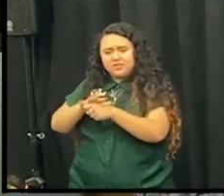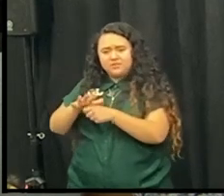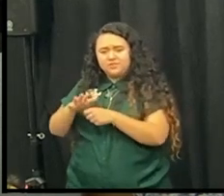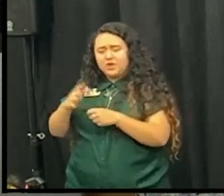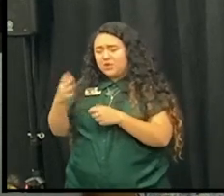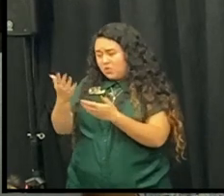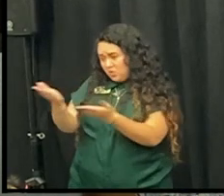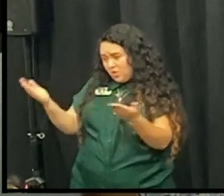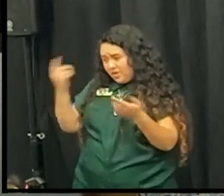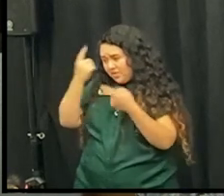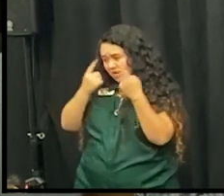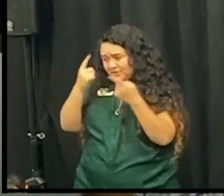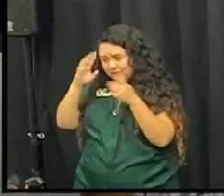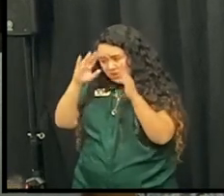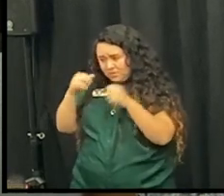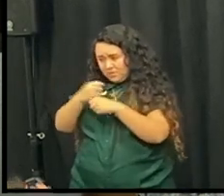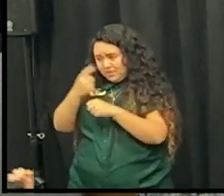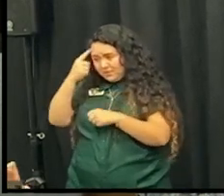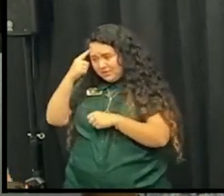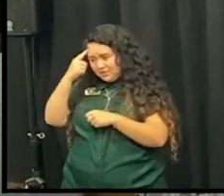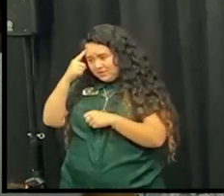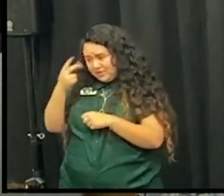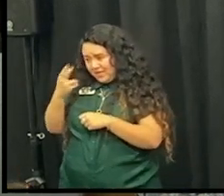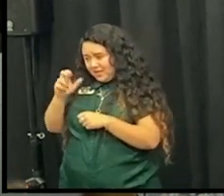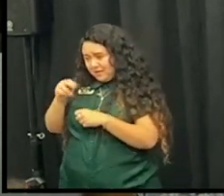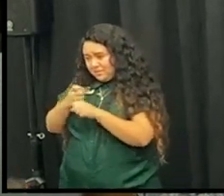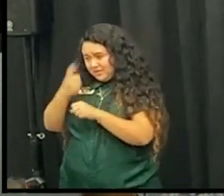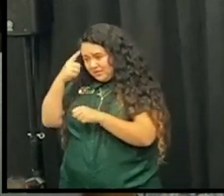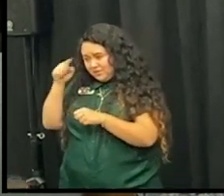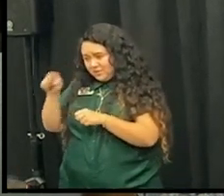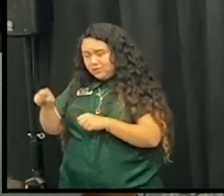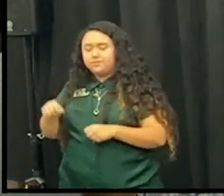made sense. Helen, yeah. I made sense to you, right? Yeah. Okay, good. Yeah,